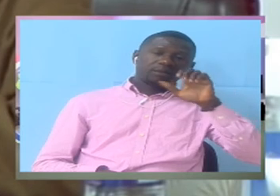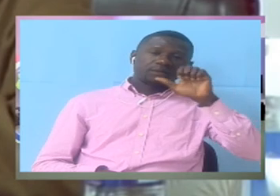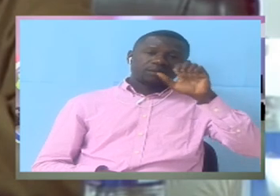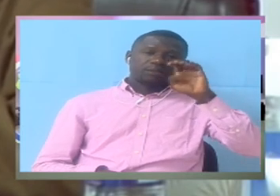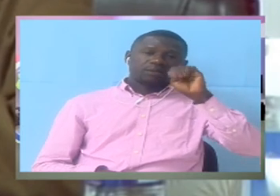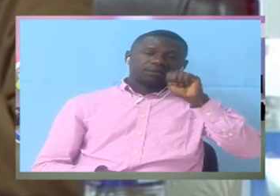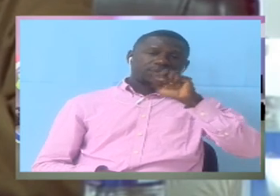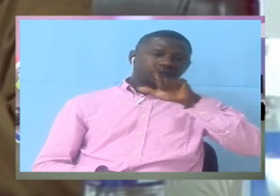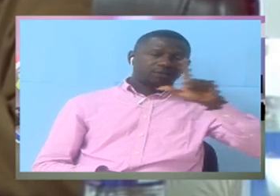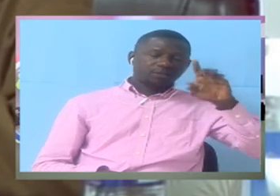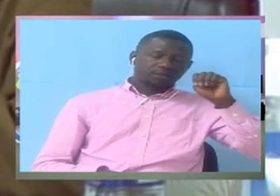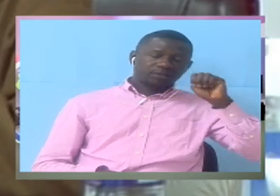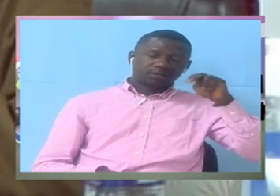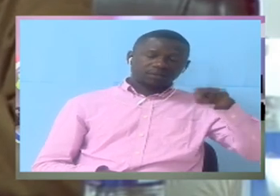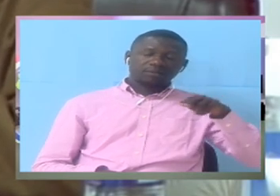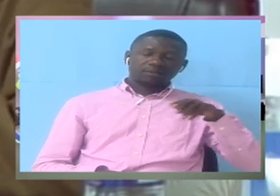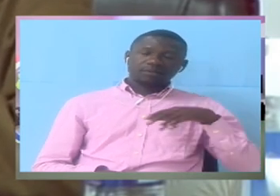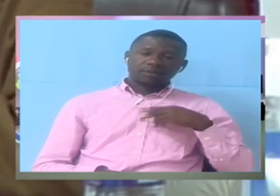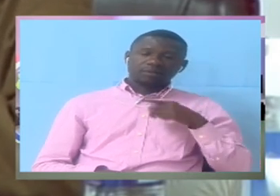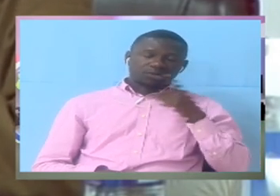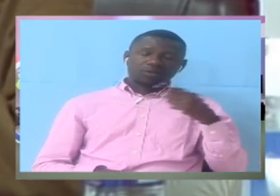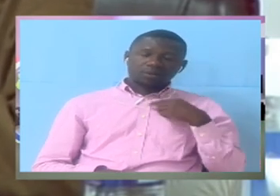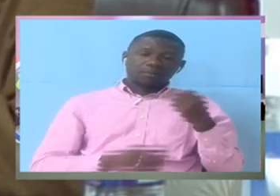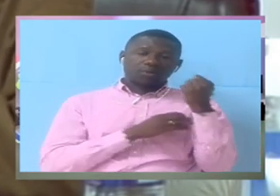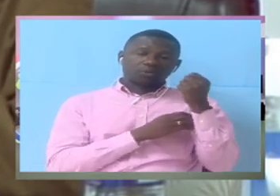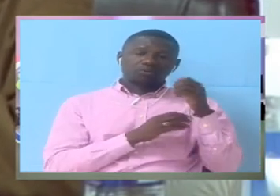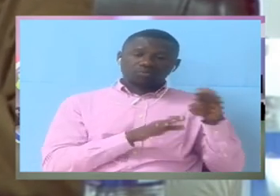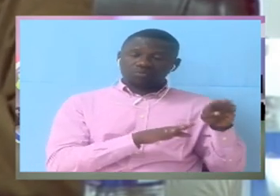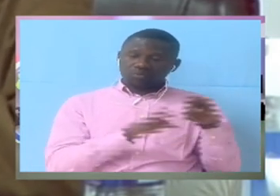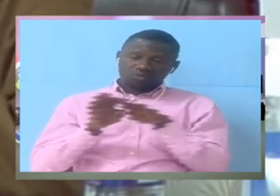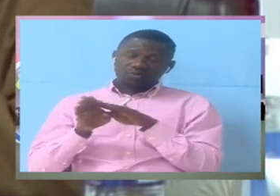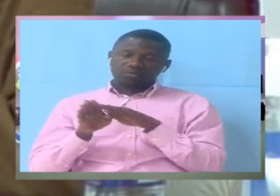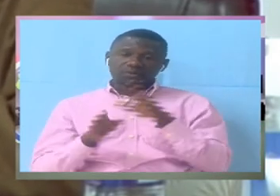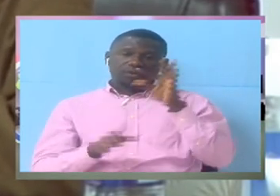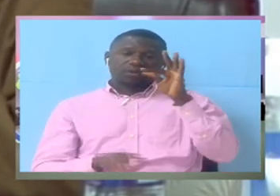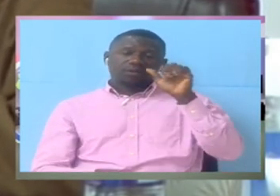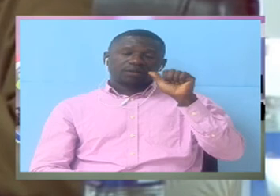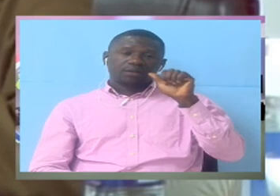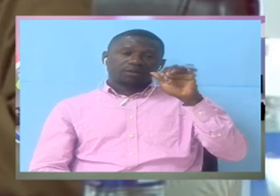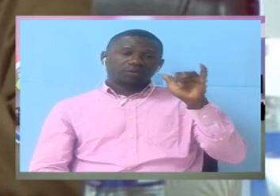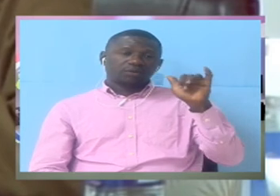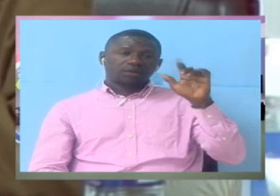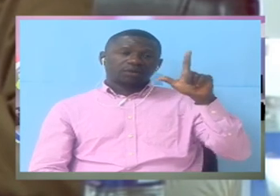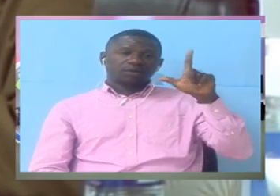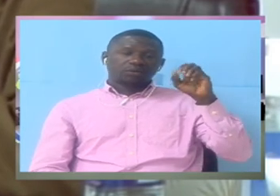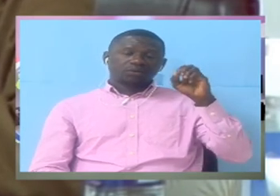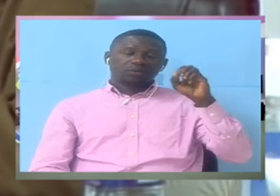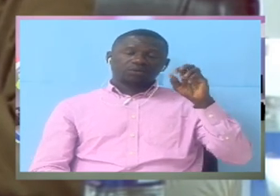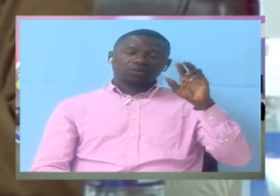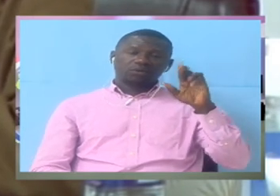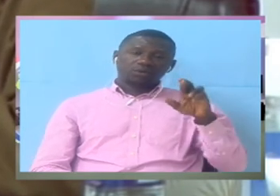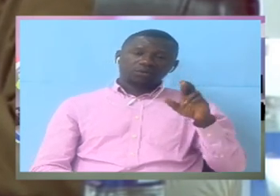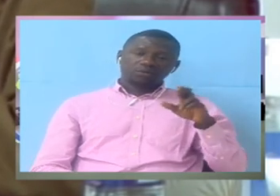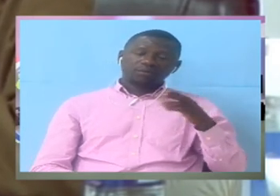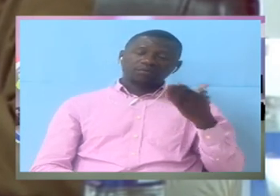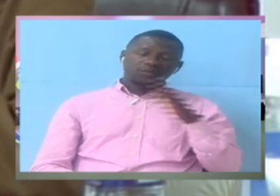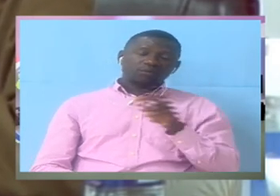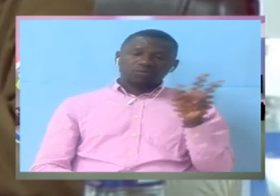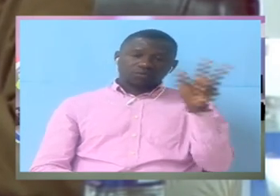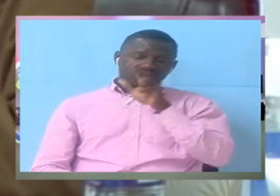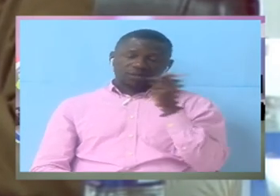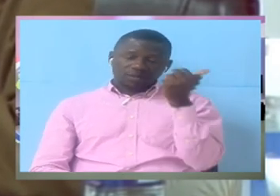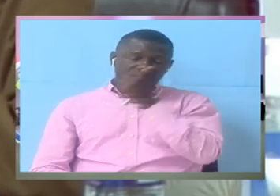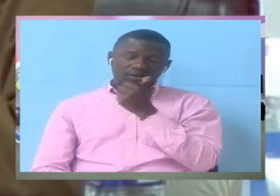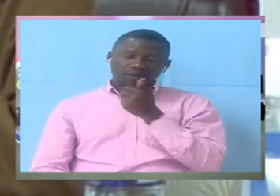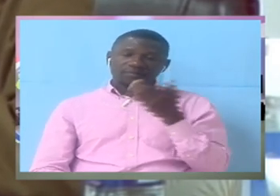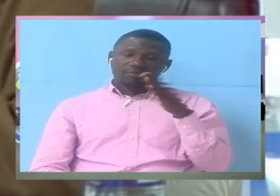to move Taylor from the region, from the sub-region West Africa, from Sierra Leone